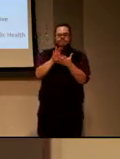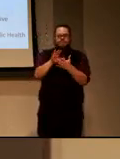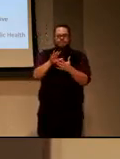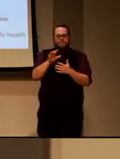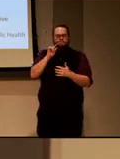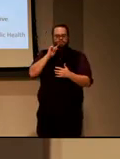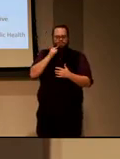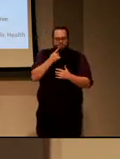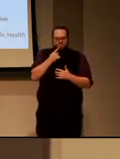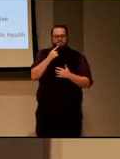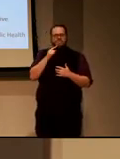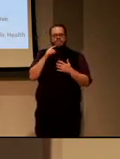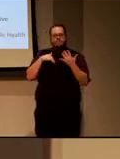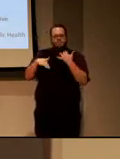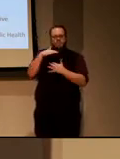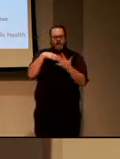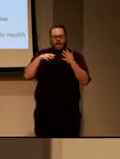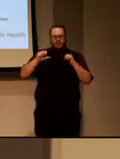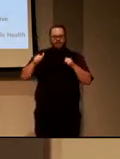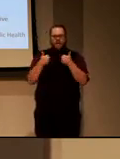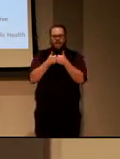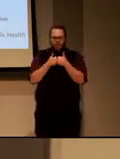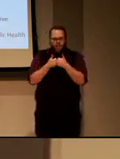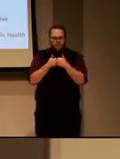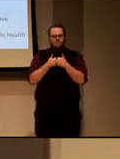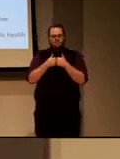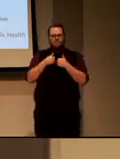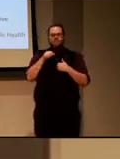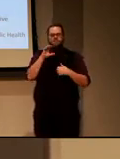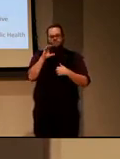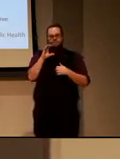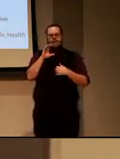societal challenges posed by climate change.